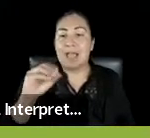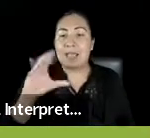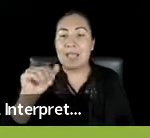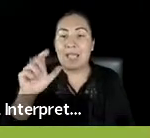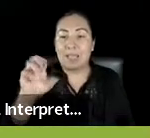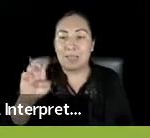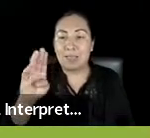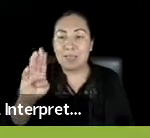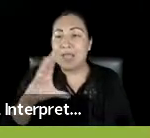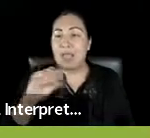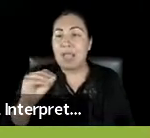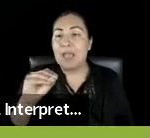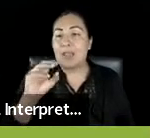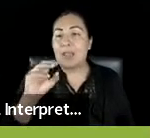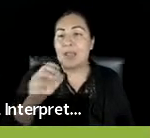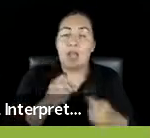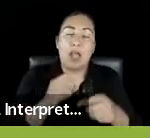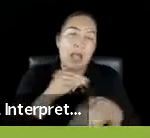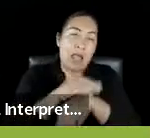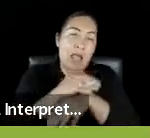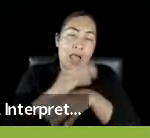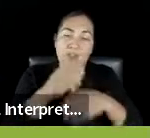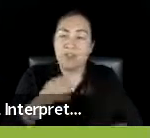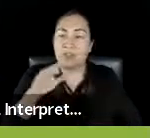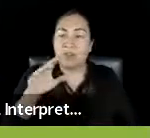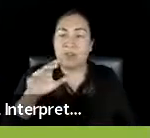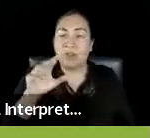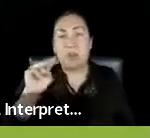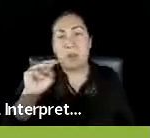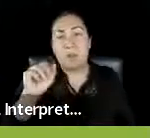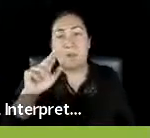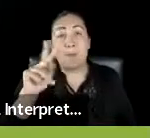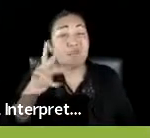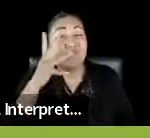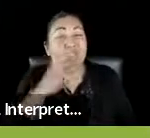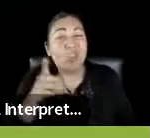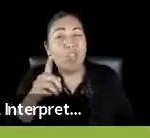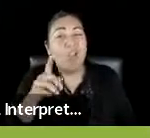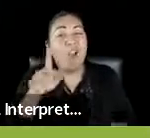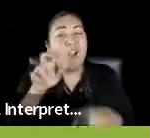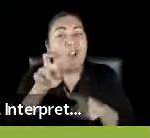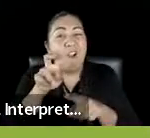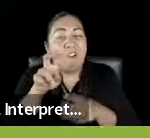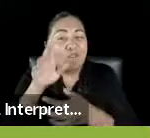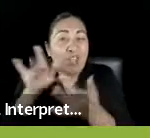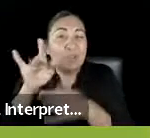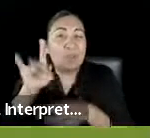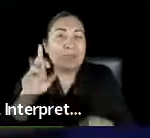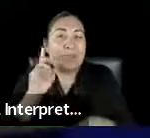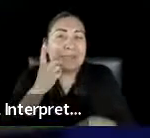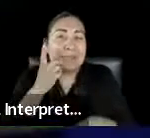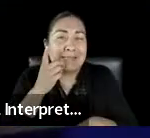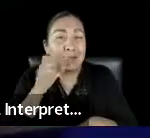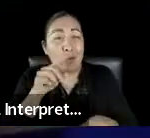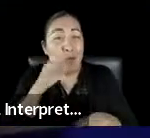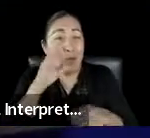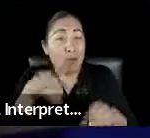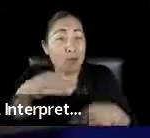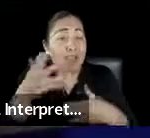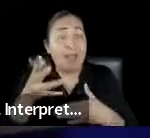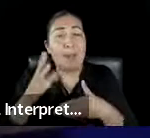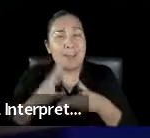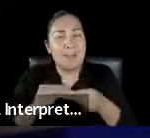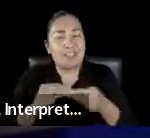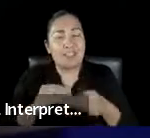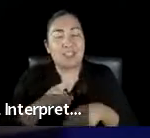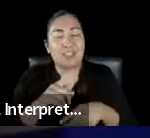they're actually on a field trip to Disneyland right now, so they provided us with a pre-recorded message that we're going to play for y'all. Hi